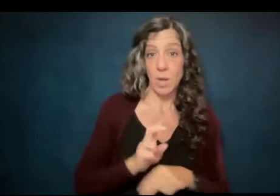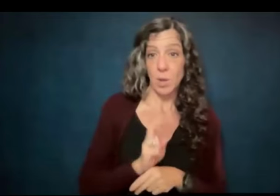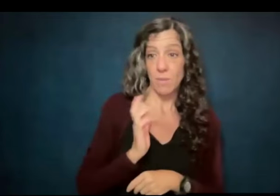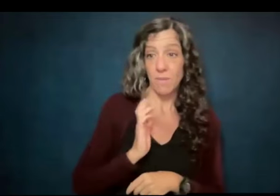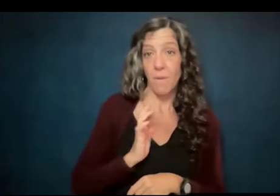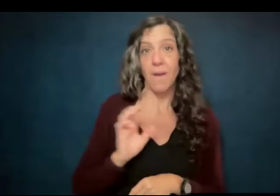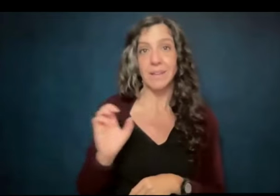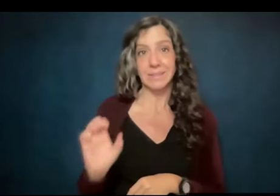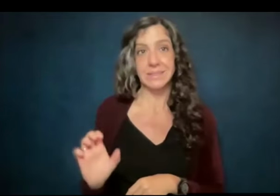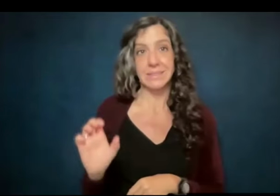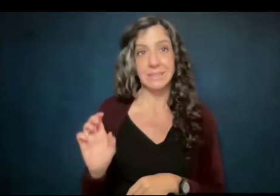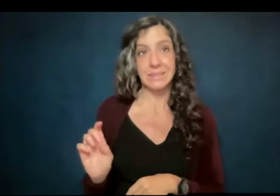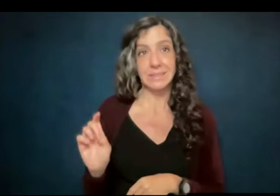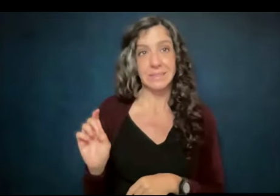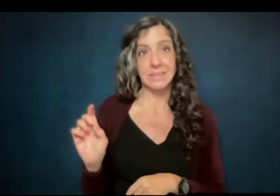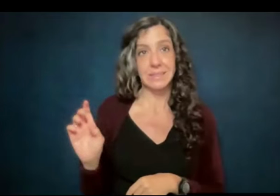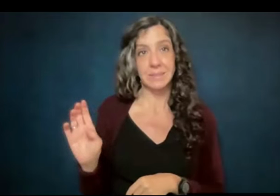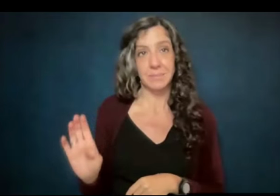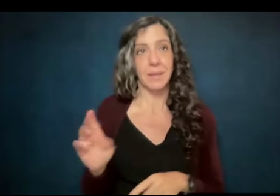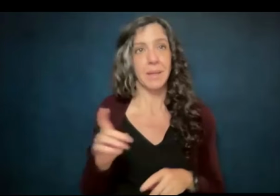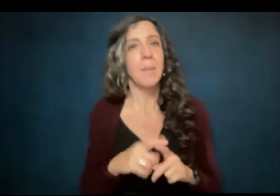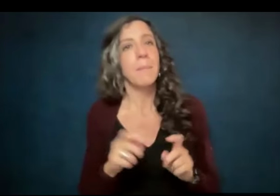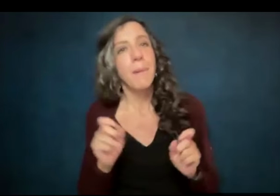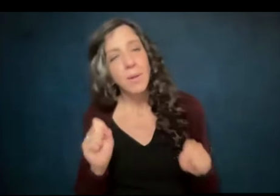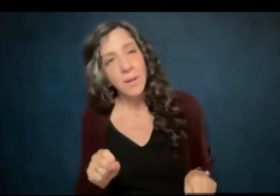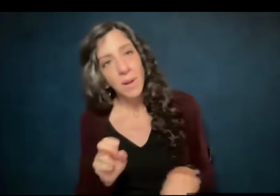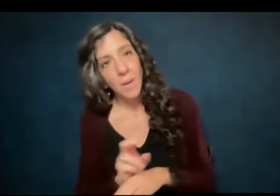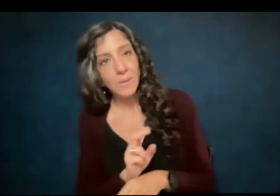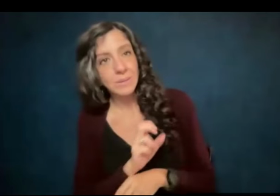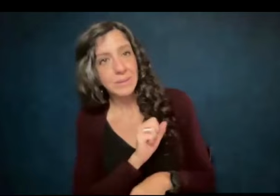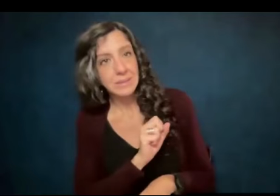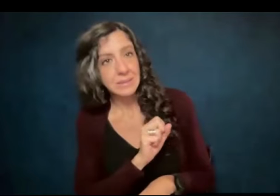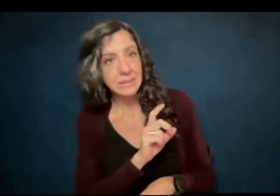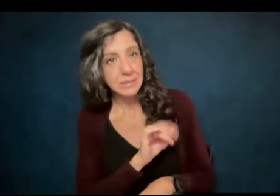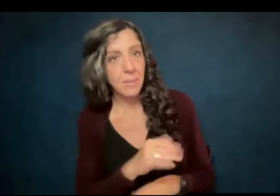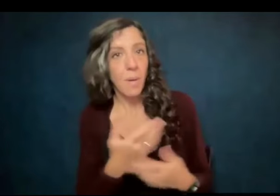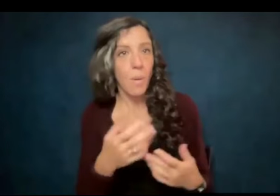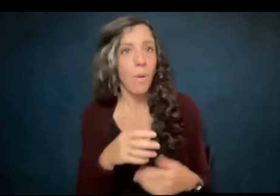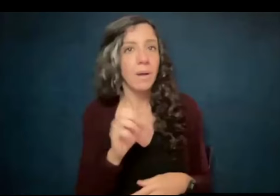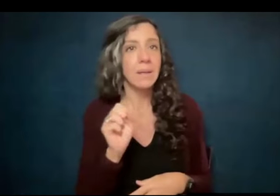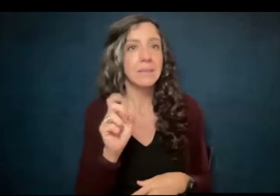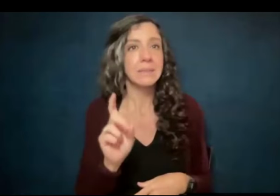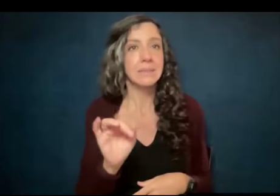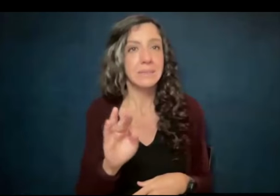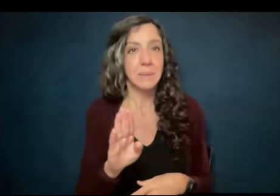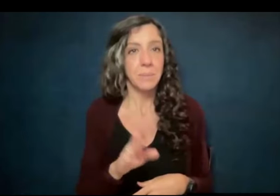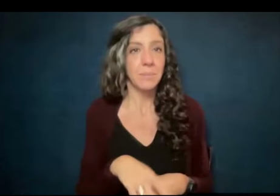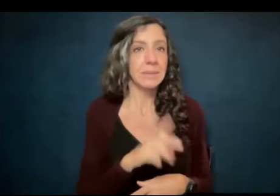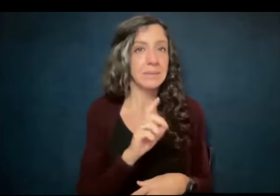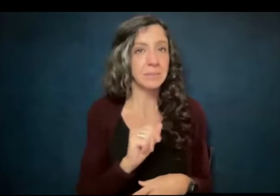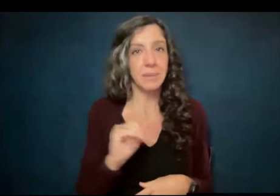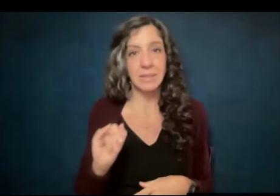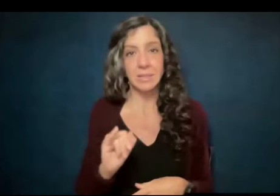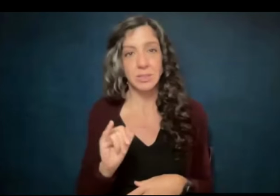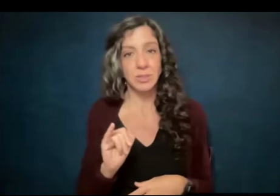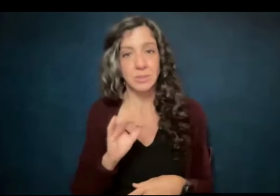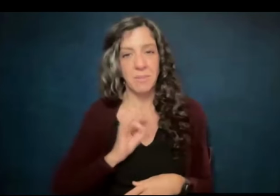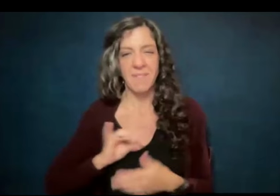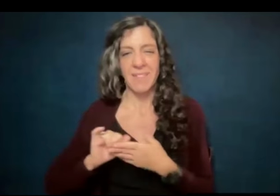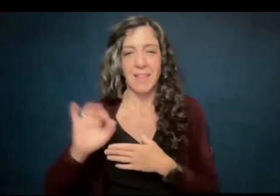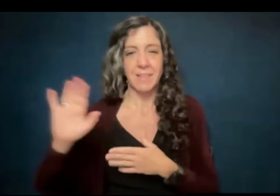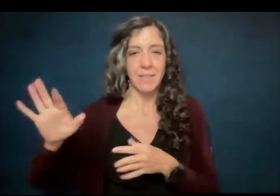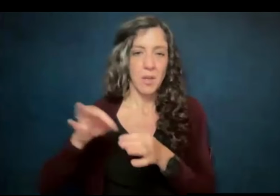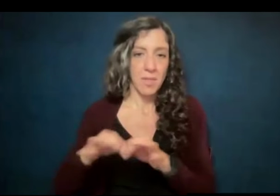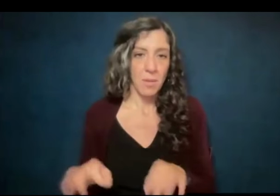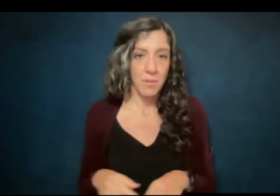be an SSDI or DIB as the exact wording that Social Security would use, disability insurance benefits. Now, is